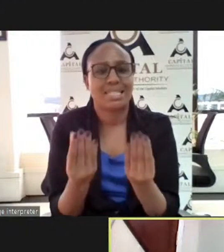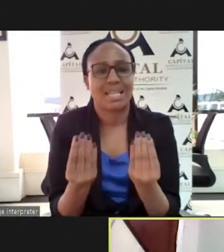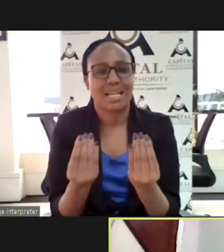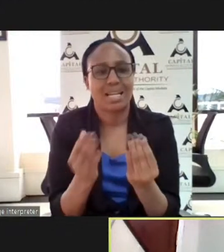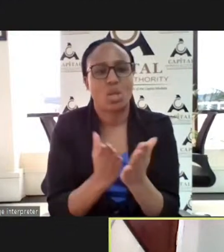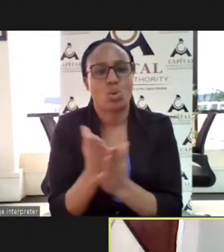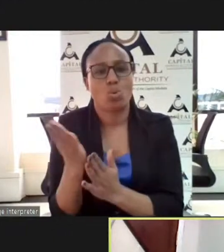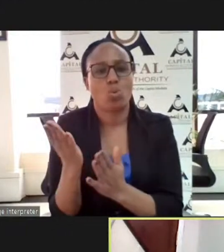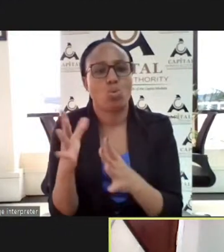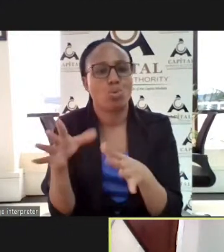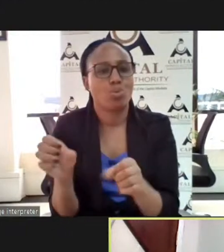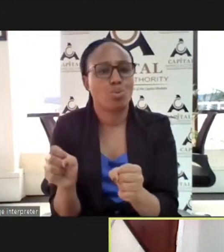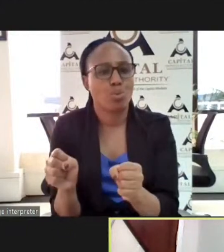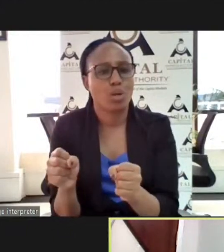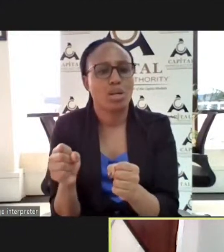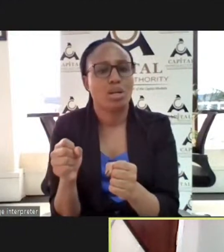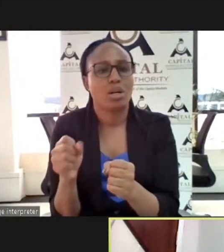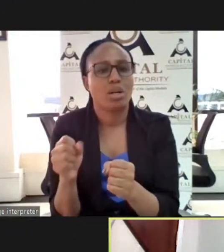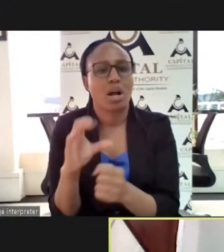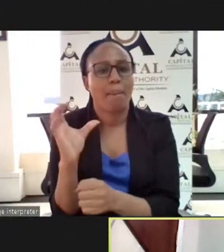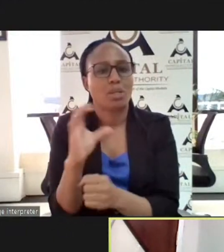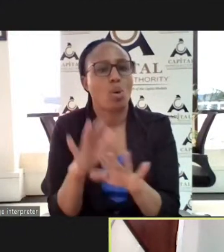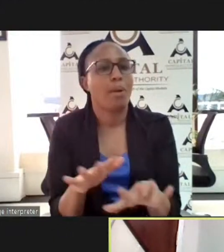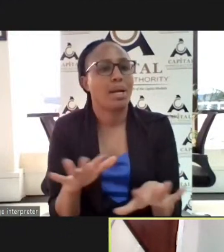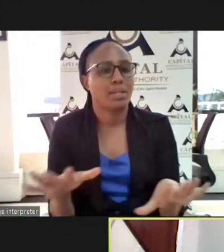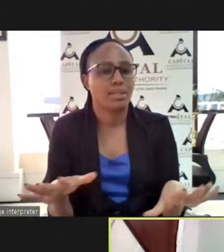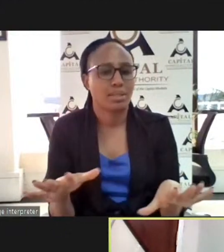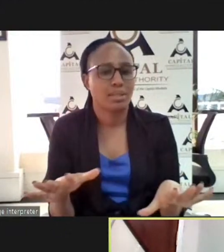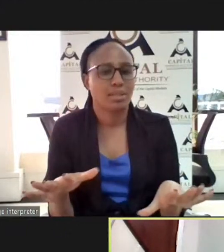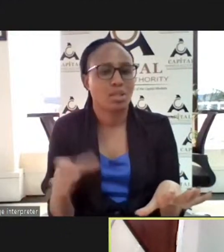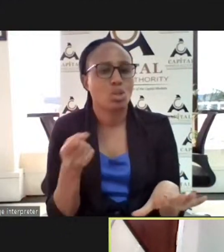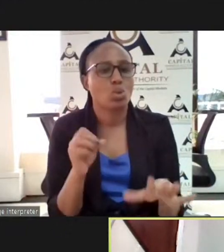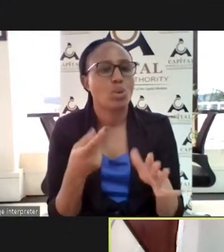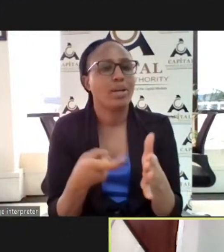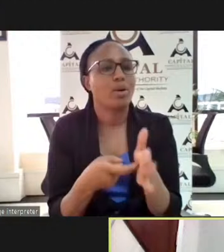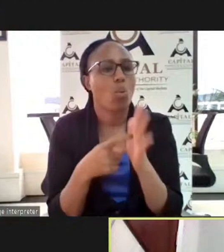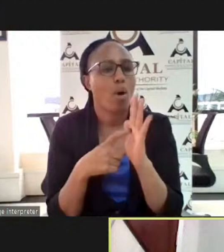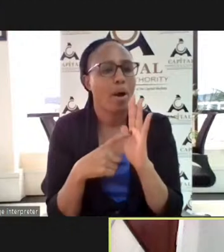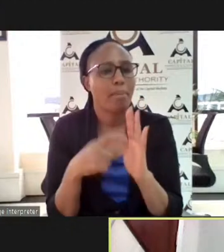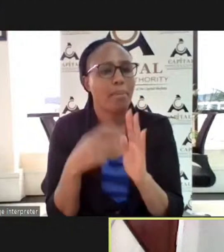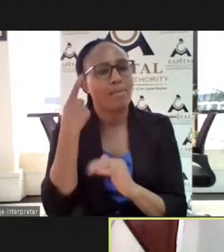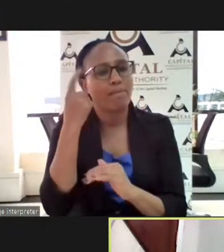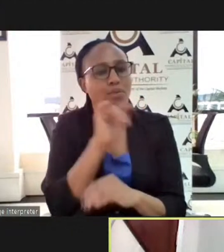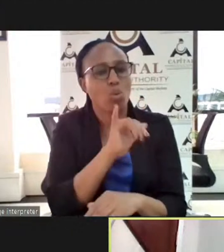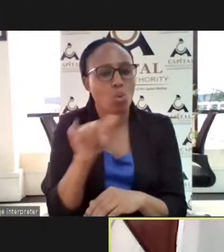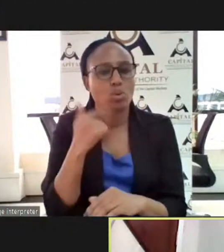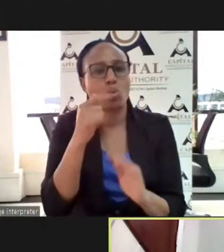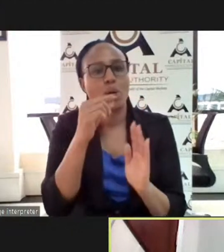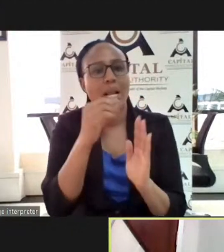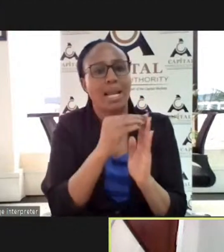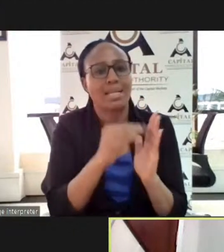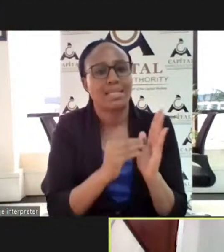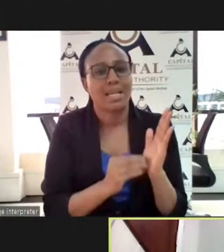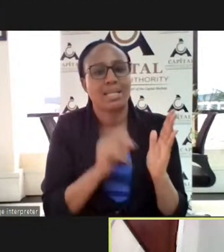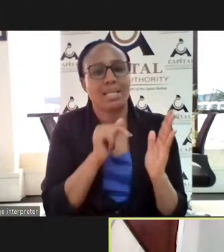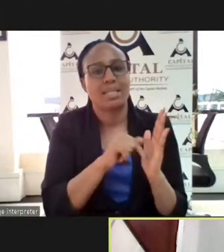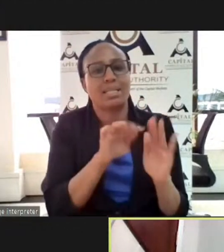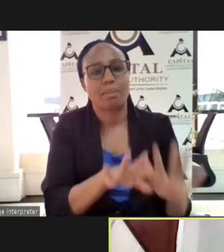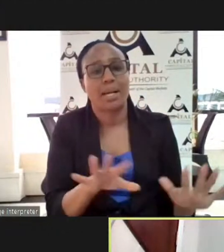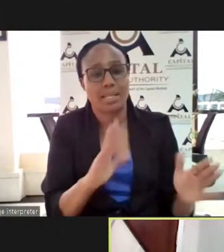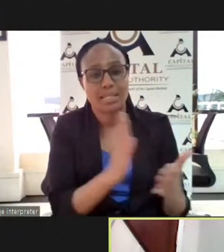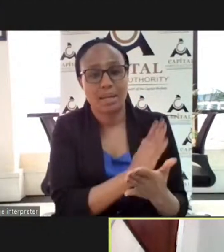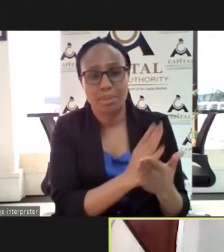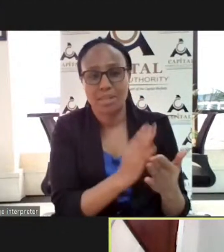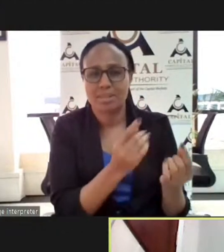tapping into the capital markets. And so the requirements for those who are listed on this market segment are much